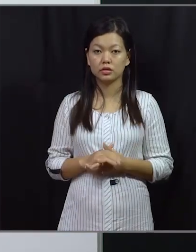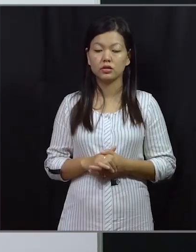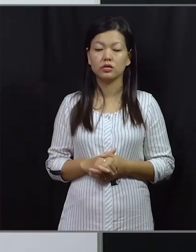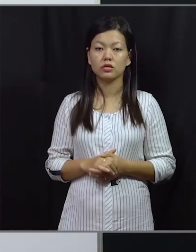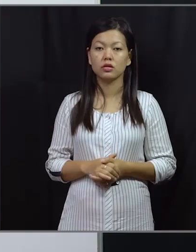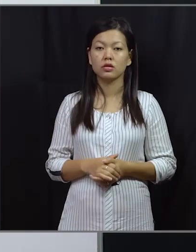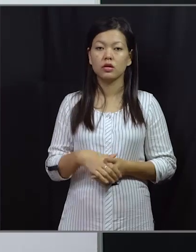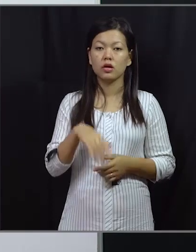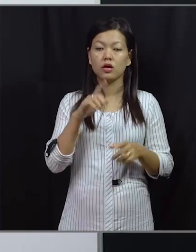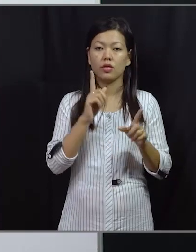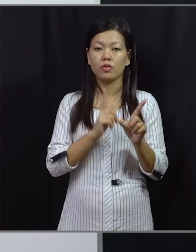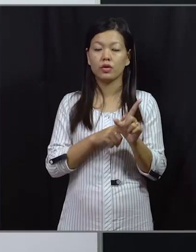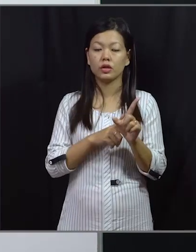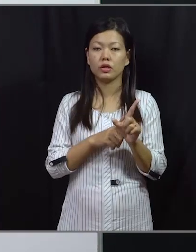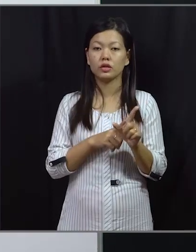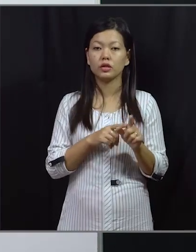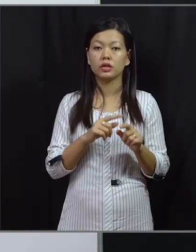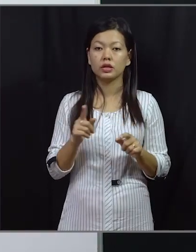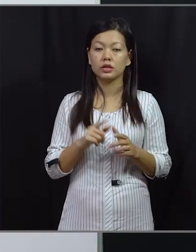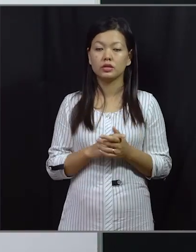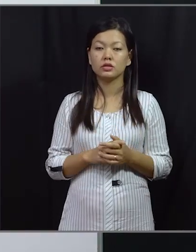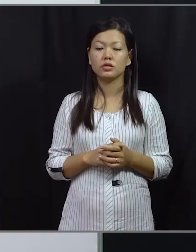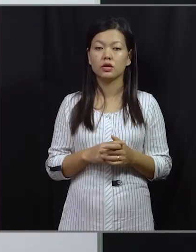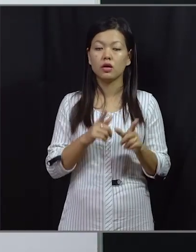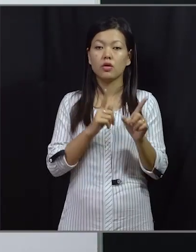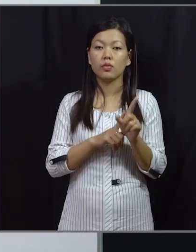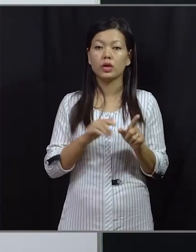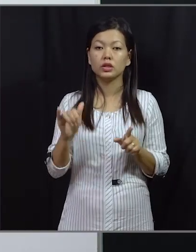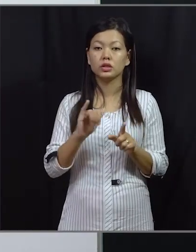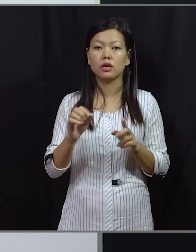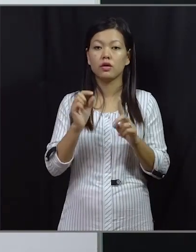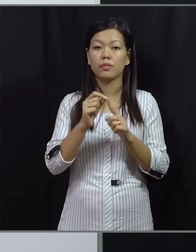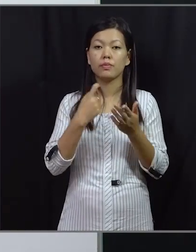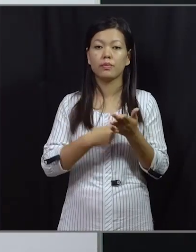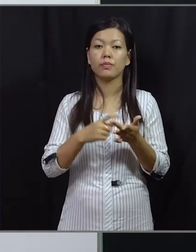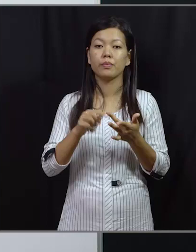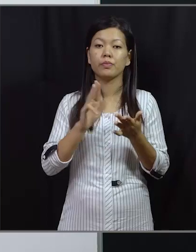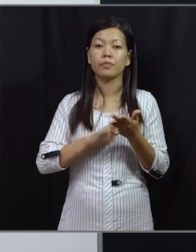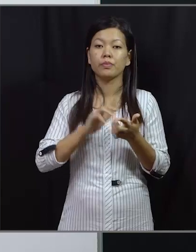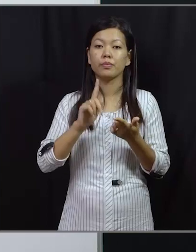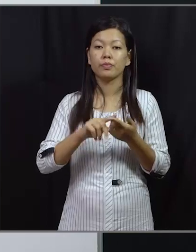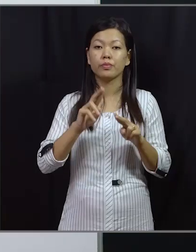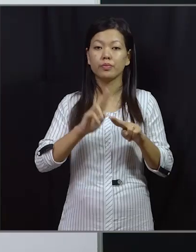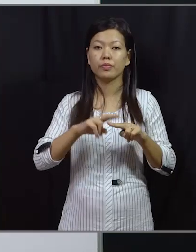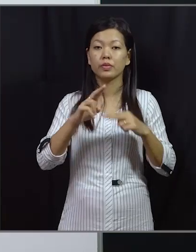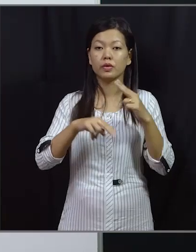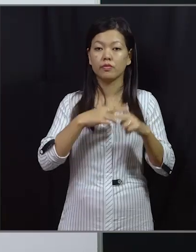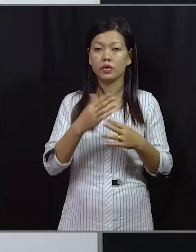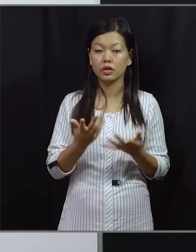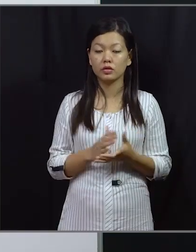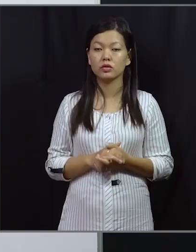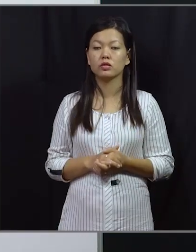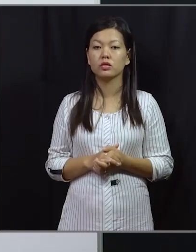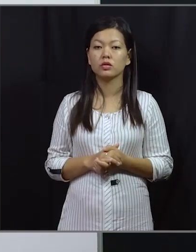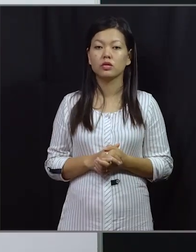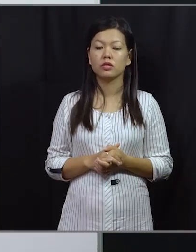the set of all y such that y is a prime factor or prime divisor, anything, prime factors